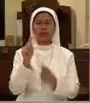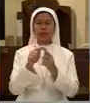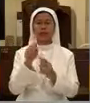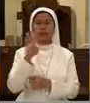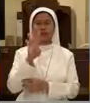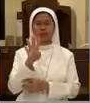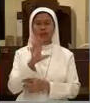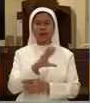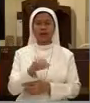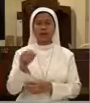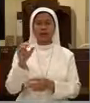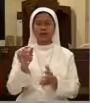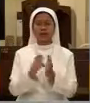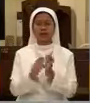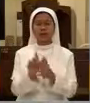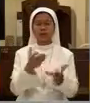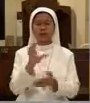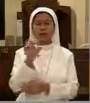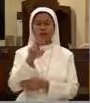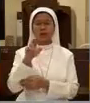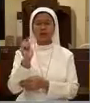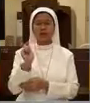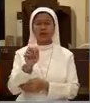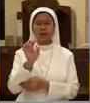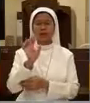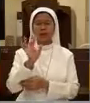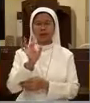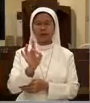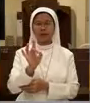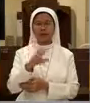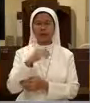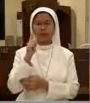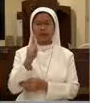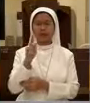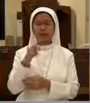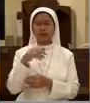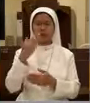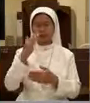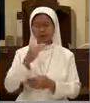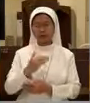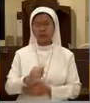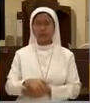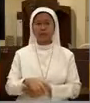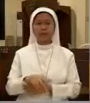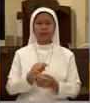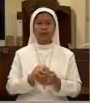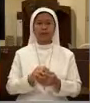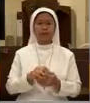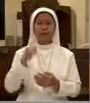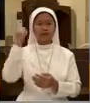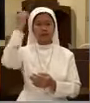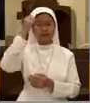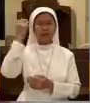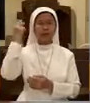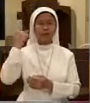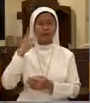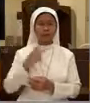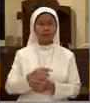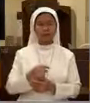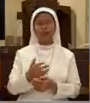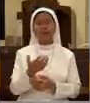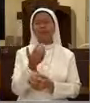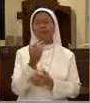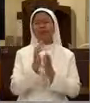and in 2 Corinthians 8, 1 and following, we find St. Paul